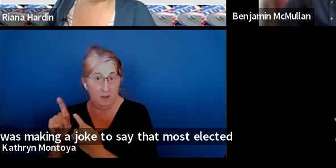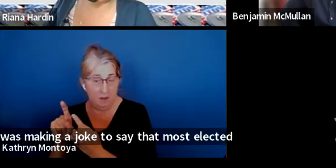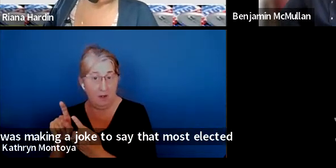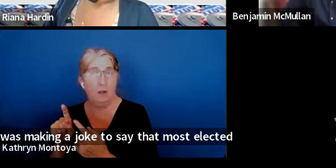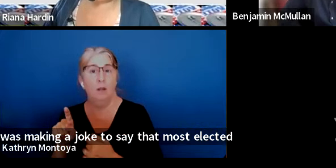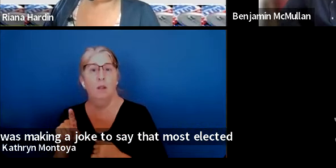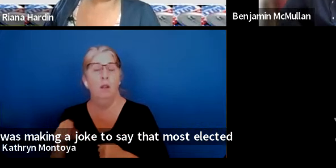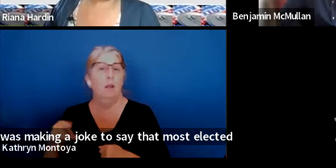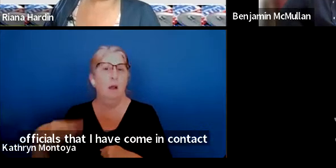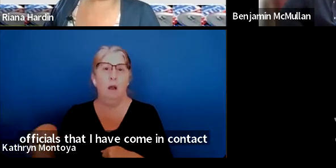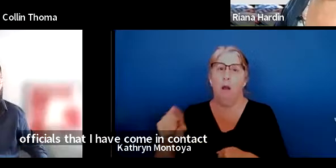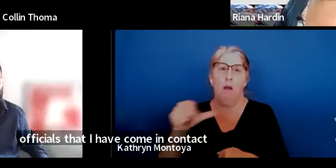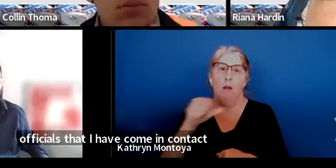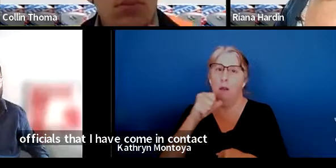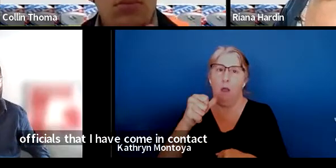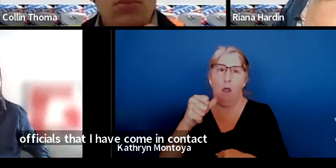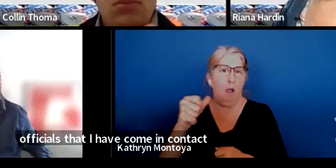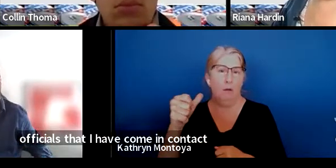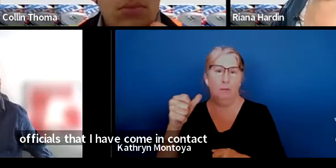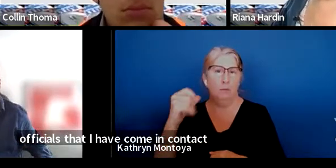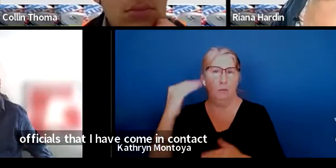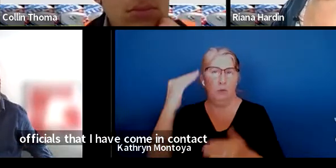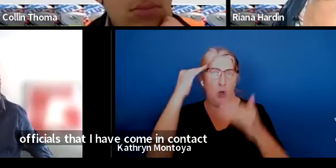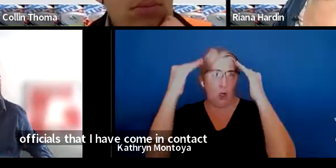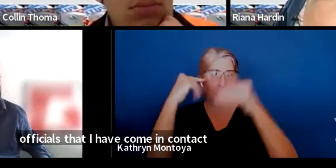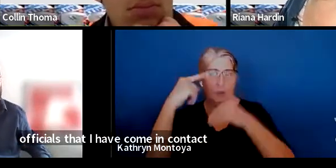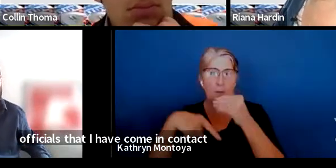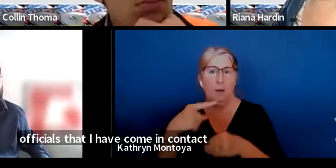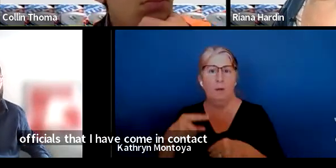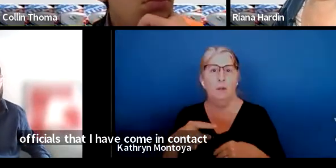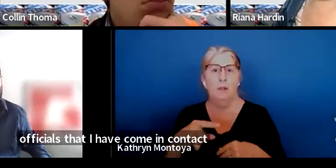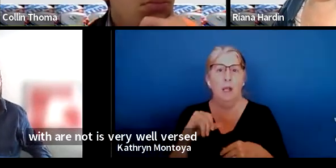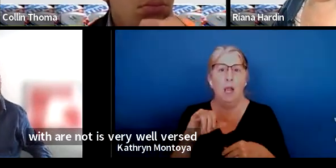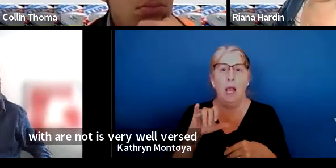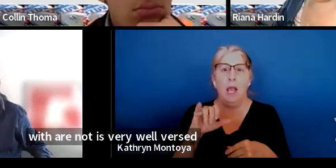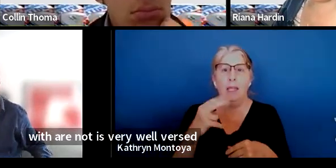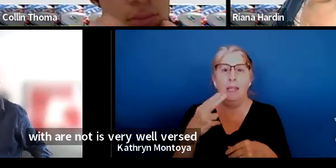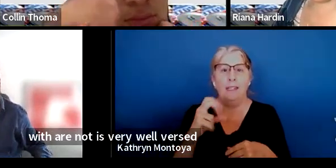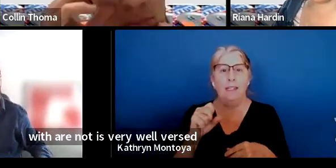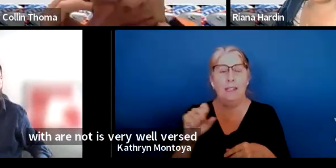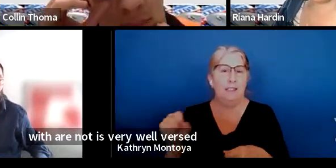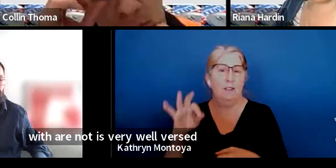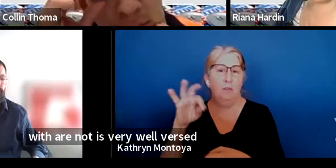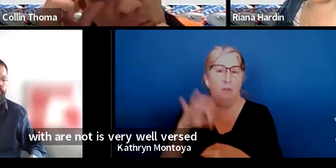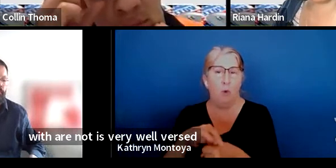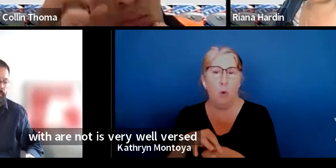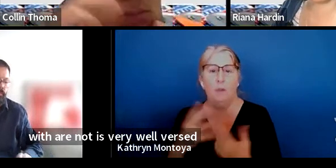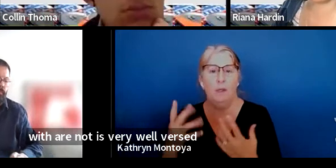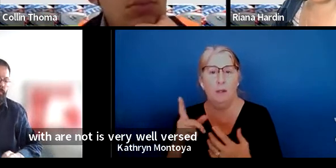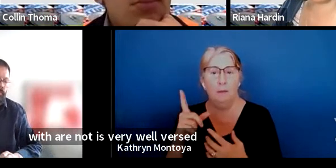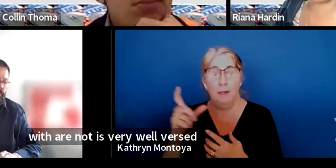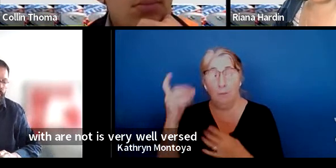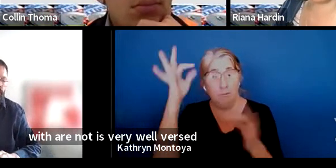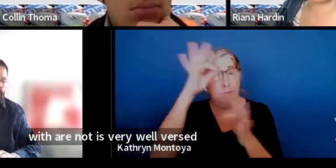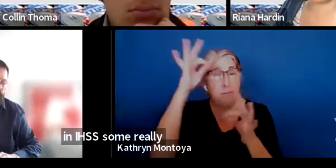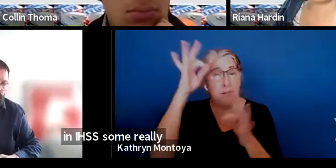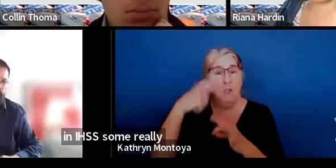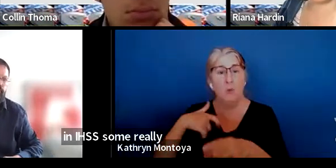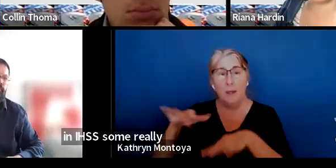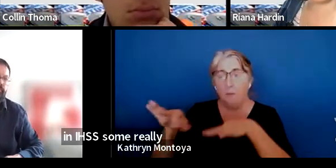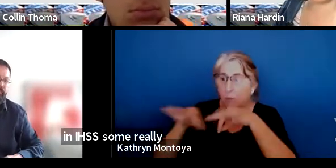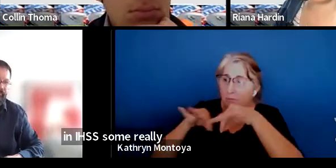are not very well versed in IHSS. Some don't even really know what it is. And I have to provide education